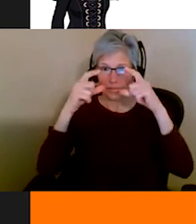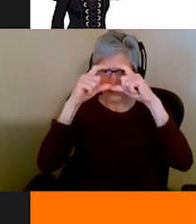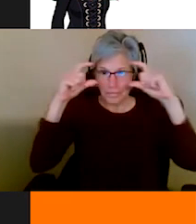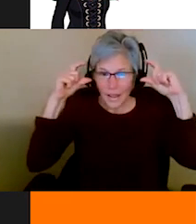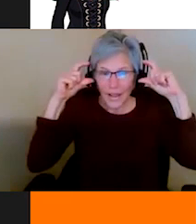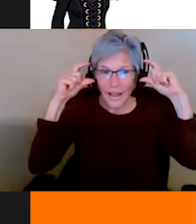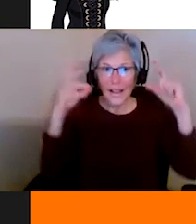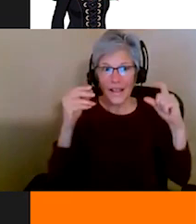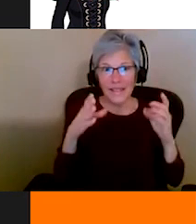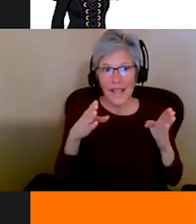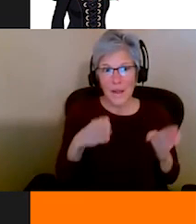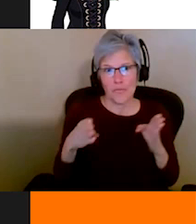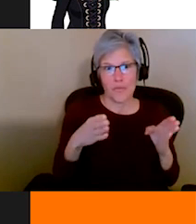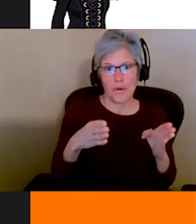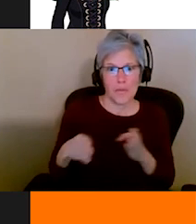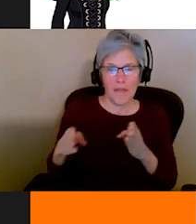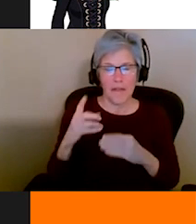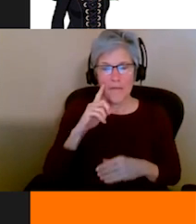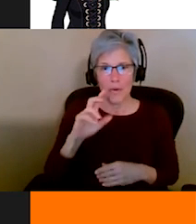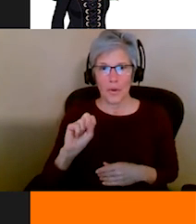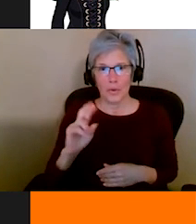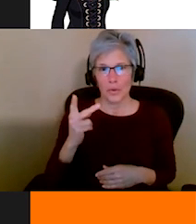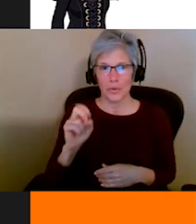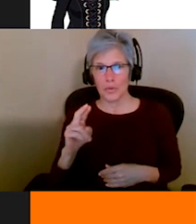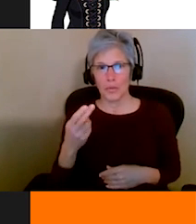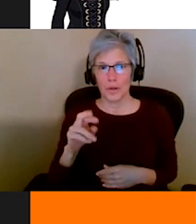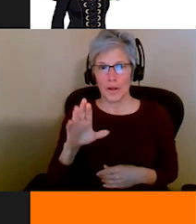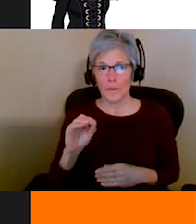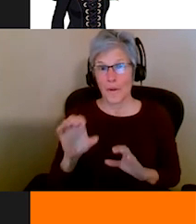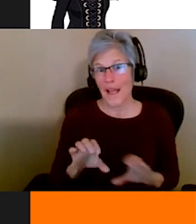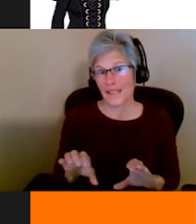for superhero activities.